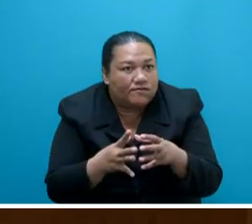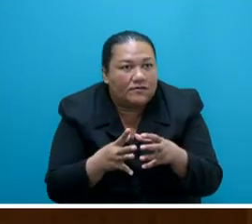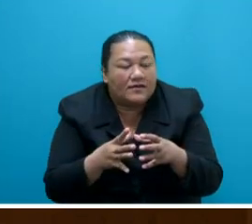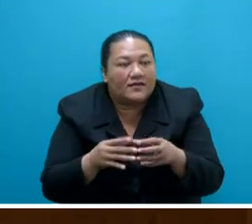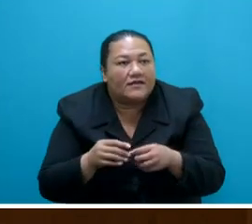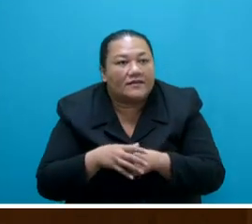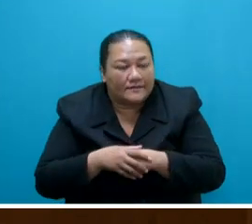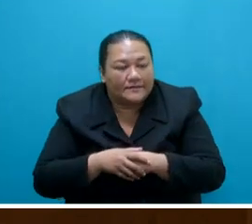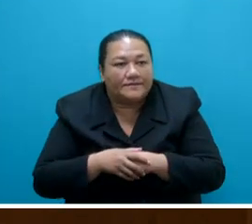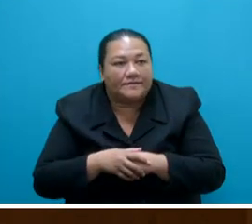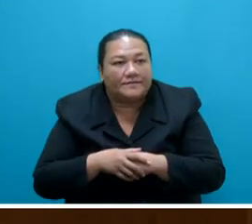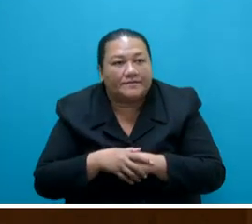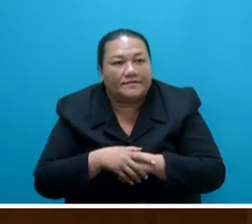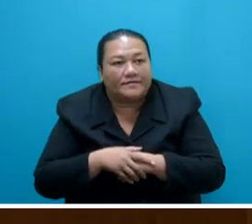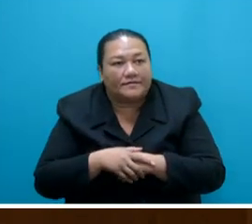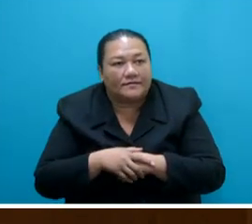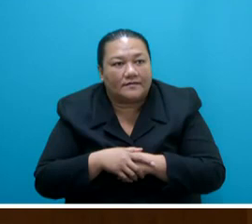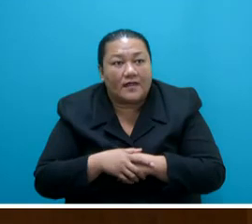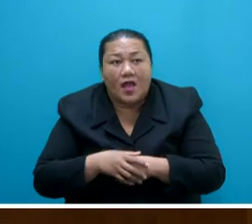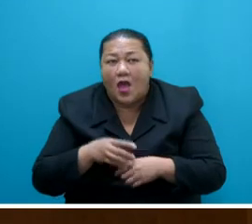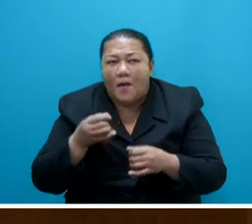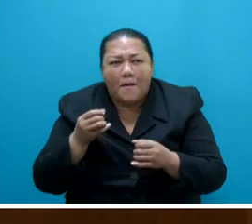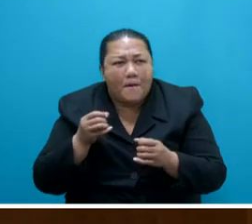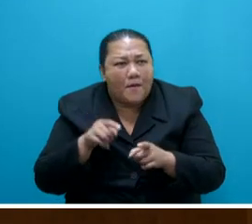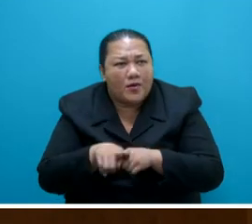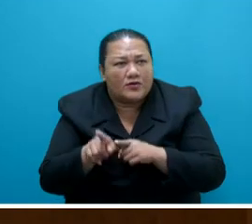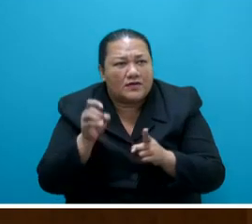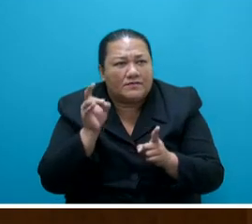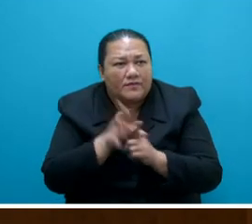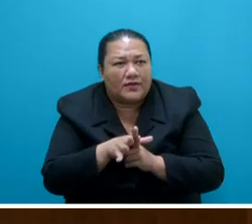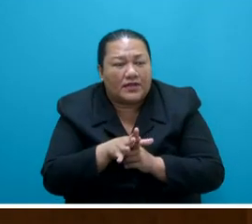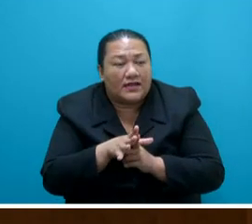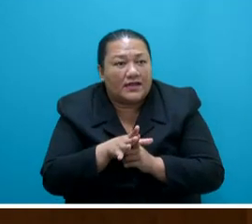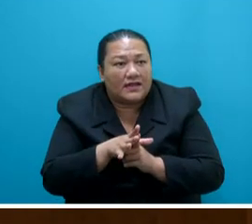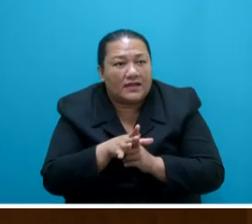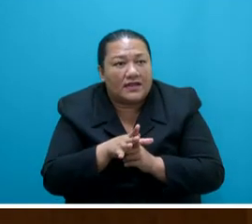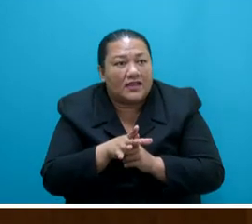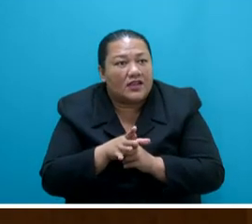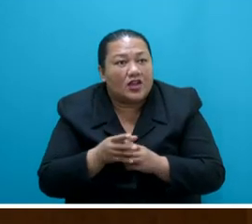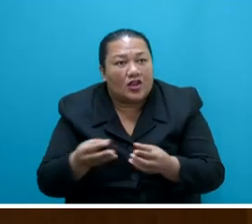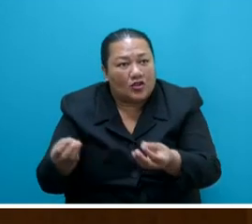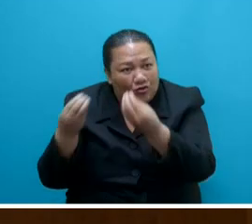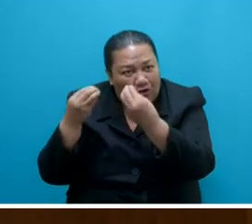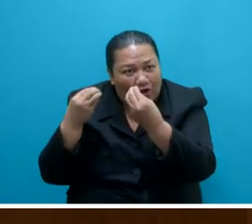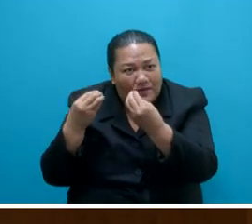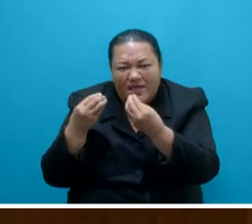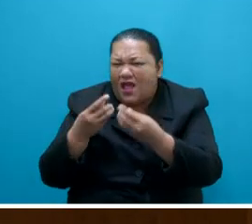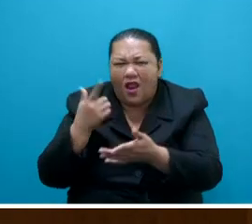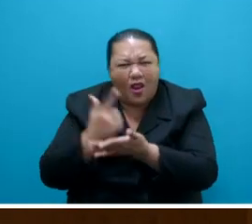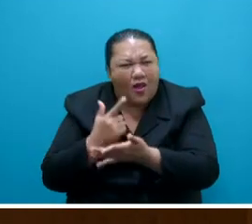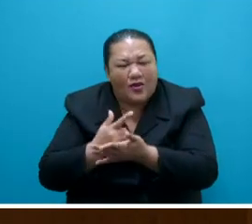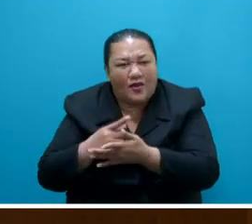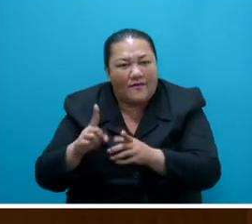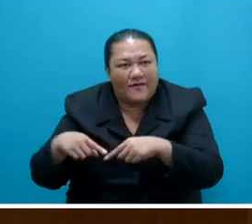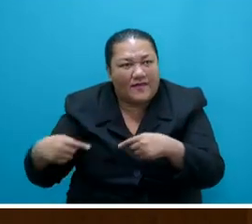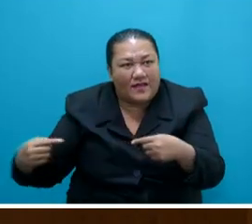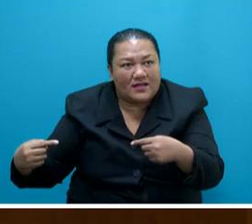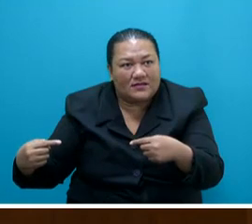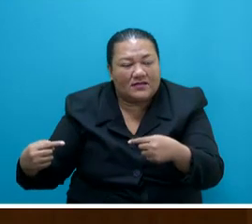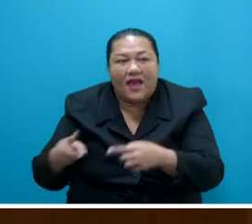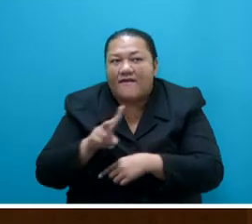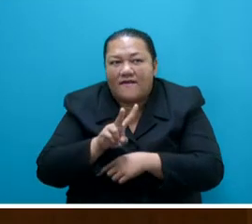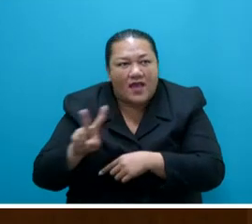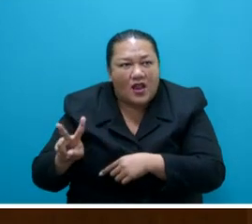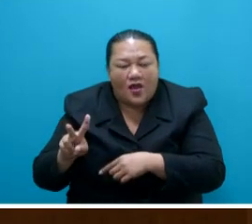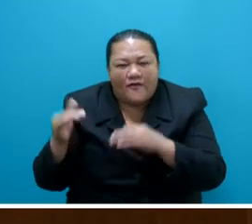cause. Most importantly, Honorable Speaker, he taught me to see the equal value in every person.